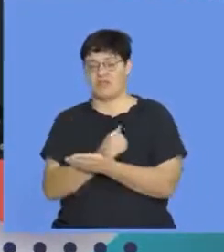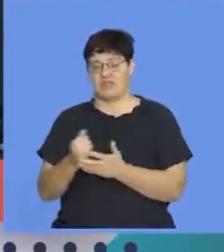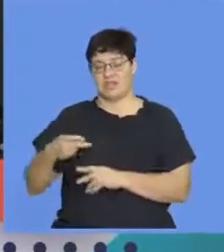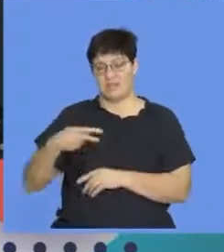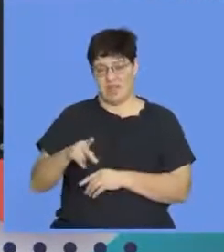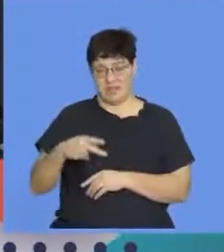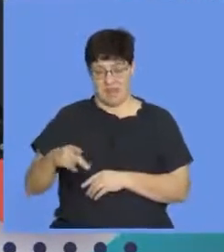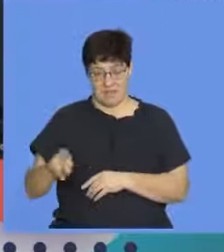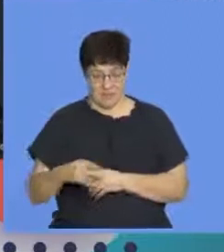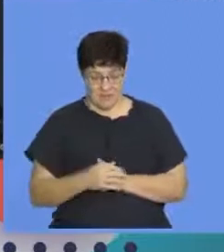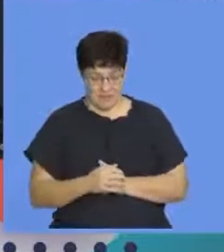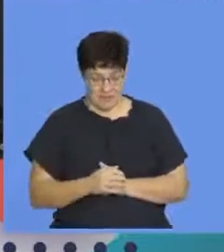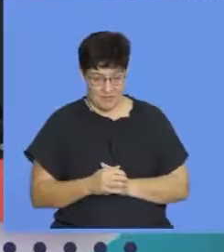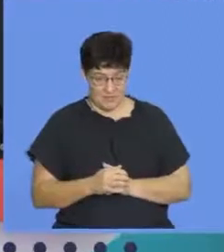So,